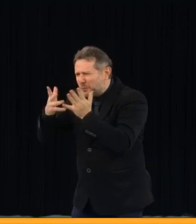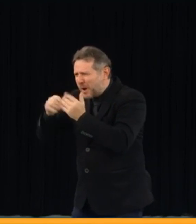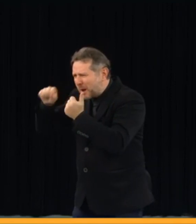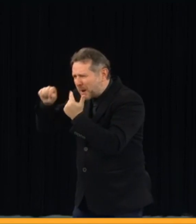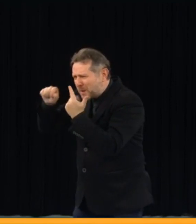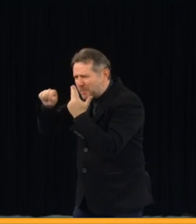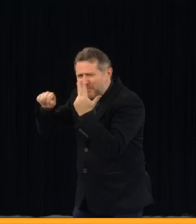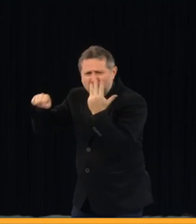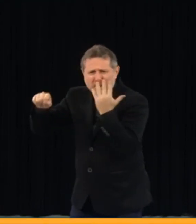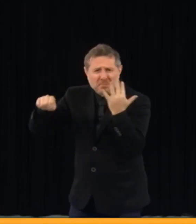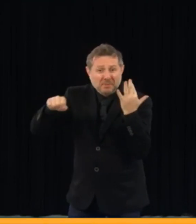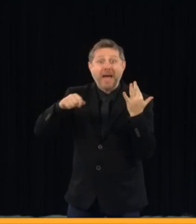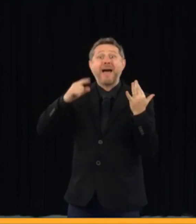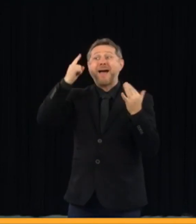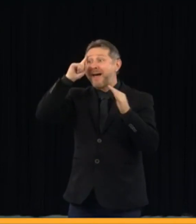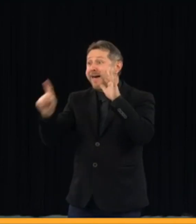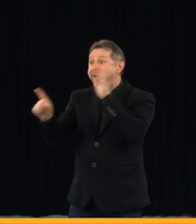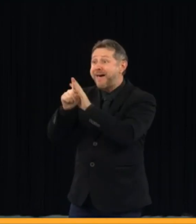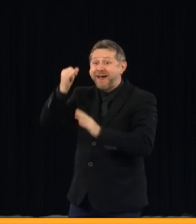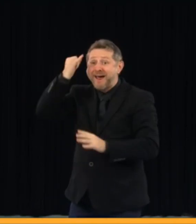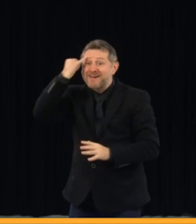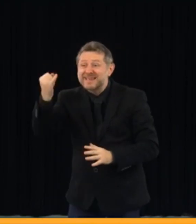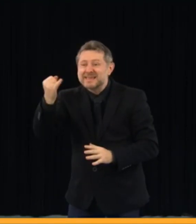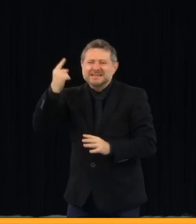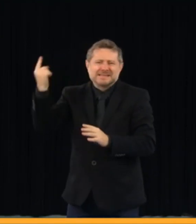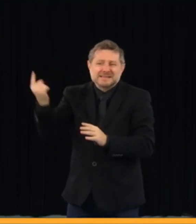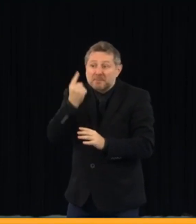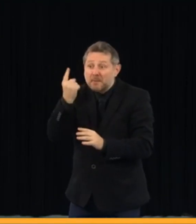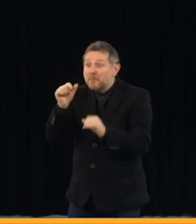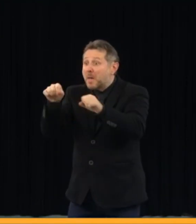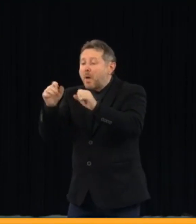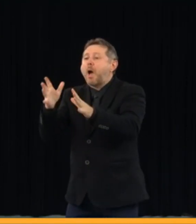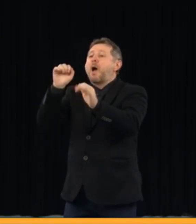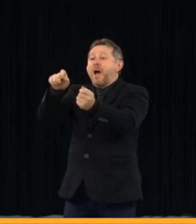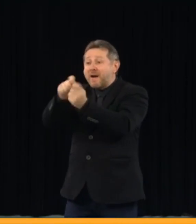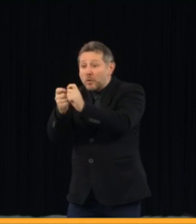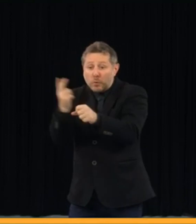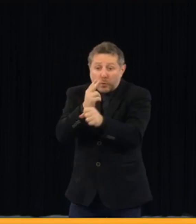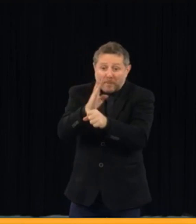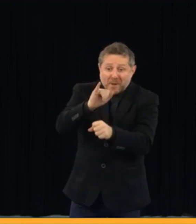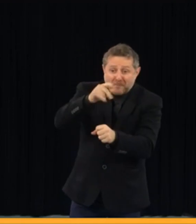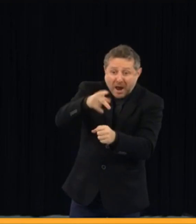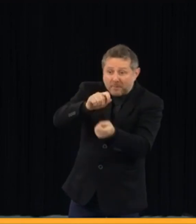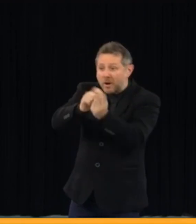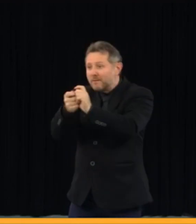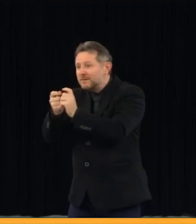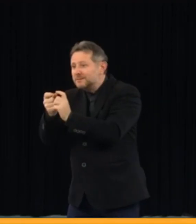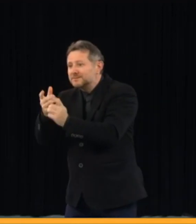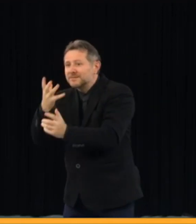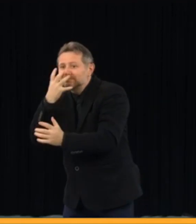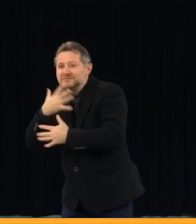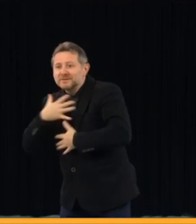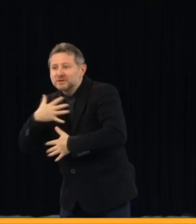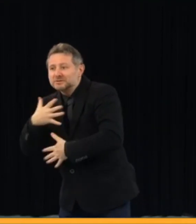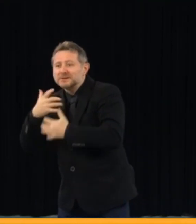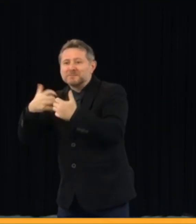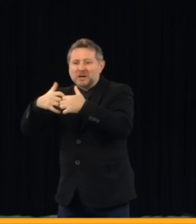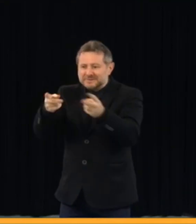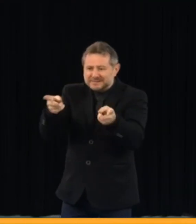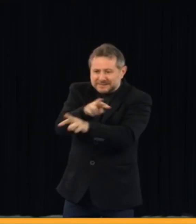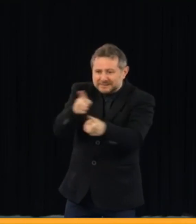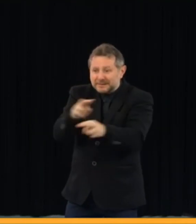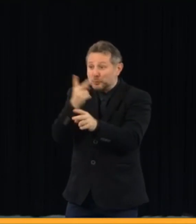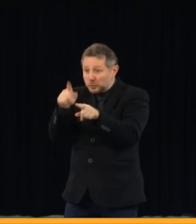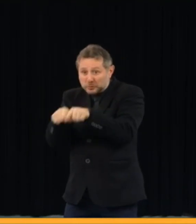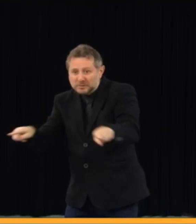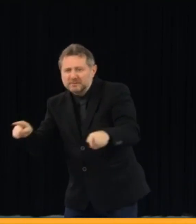idea, every measure you can possibly take to find ventilators. This state has